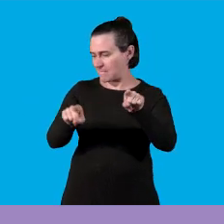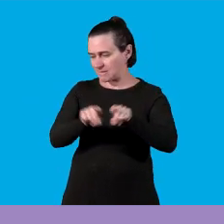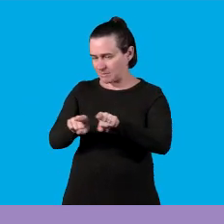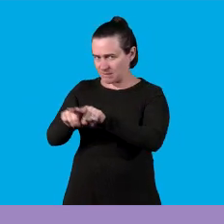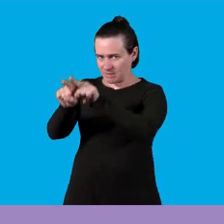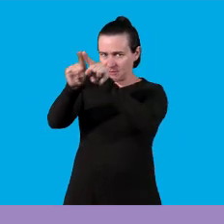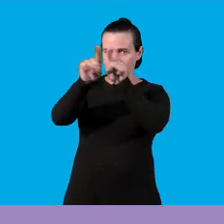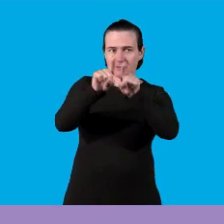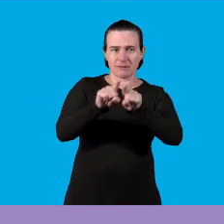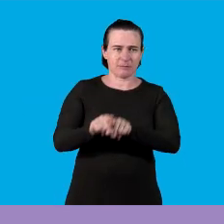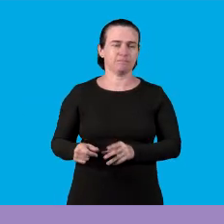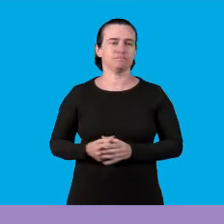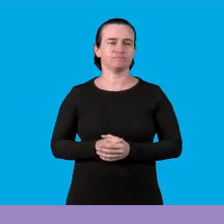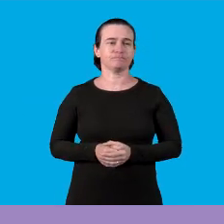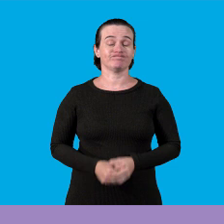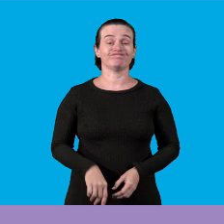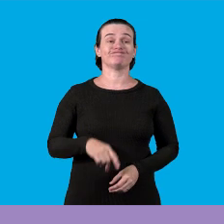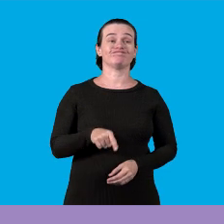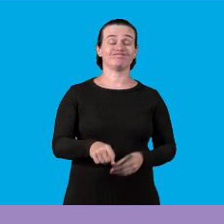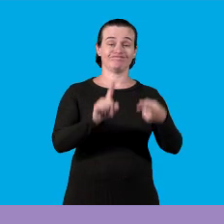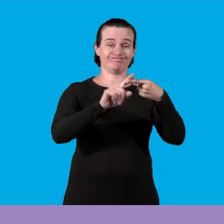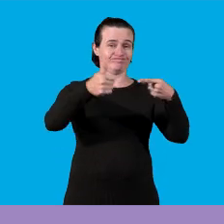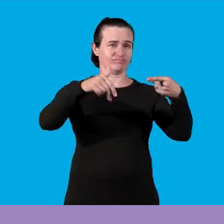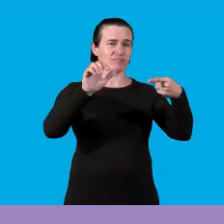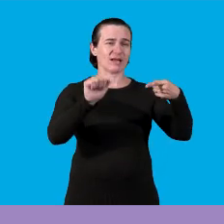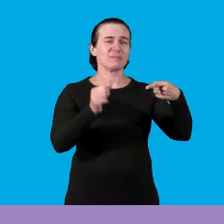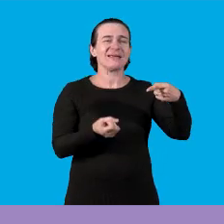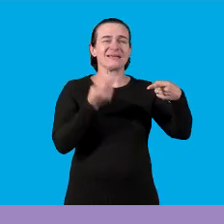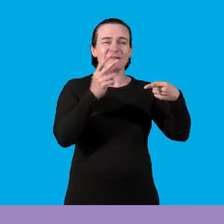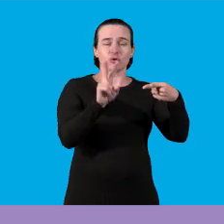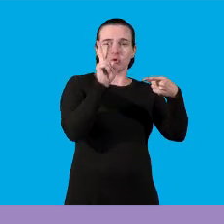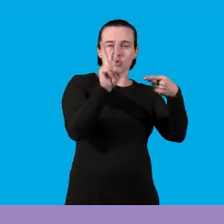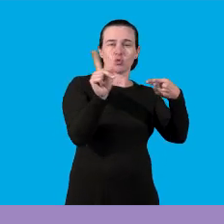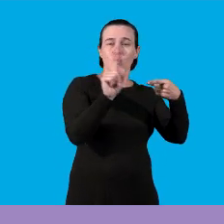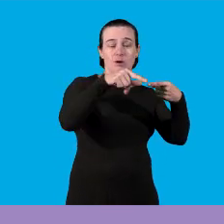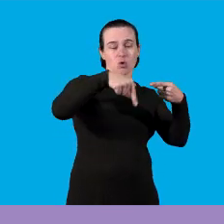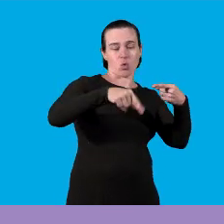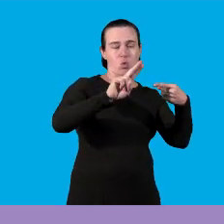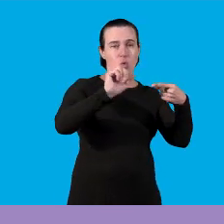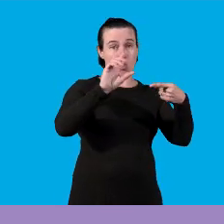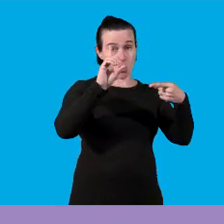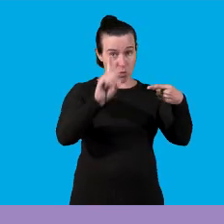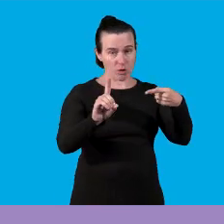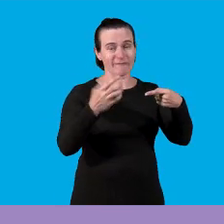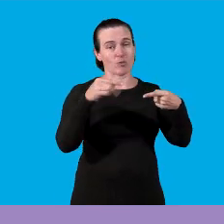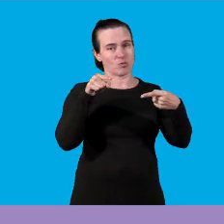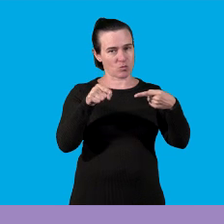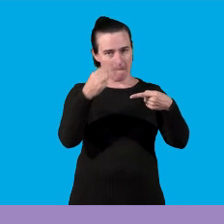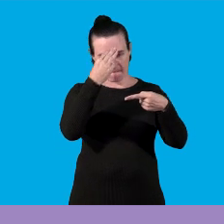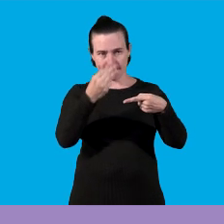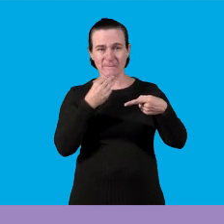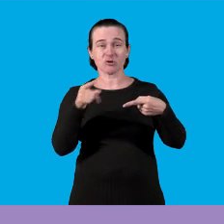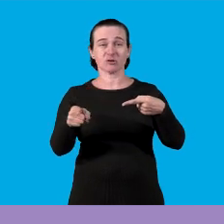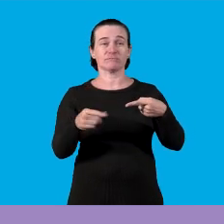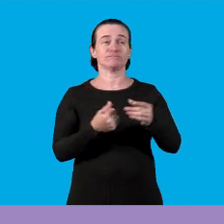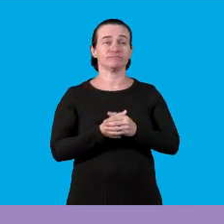two quadrilaterals in this figure. What do you notice? I've got the quadrilateral GHJK,